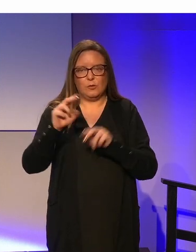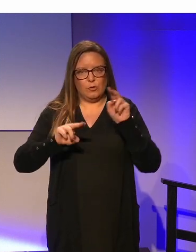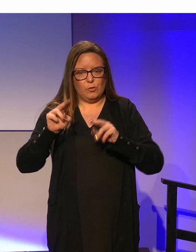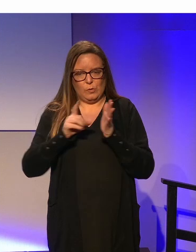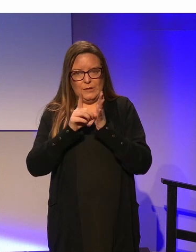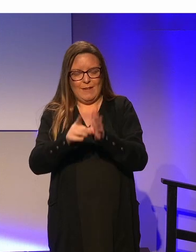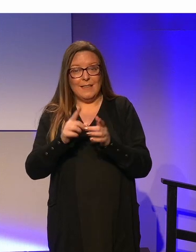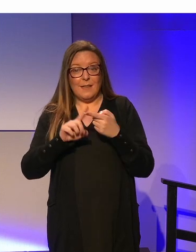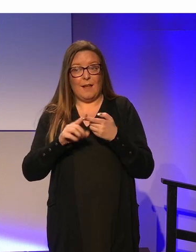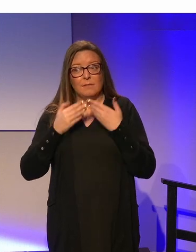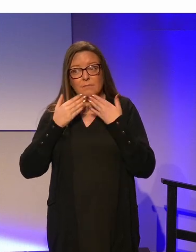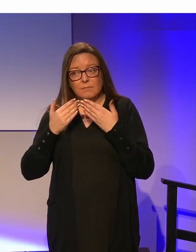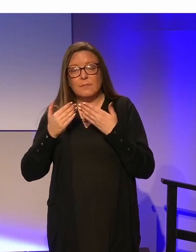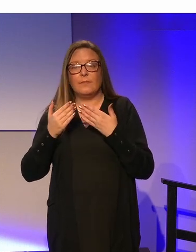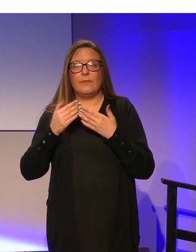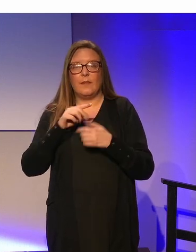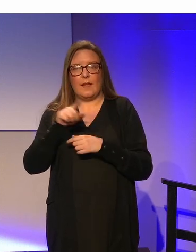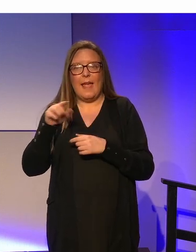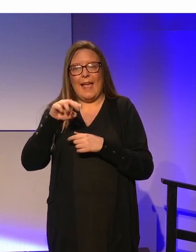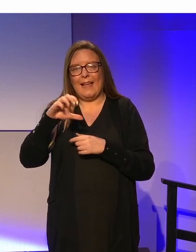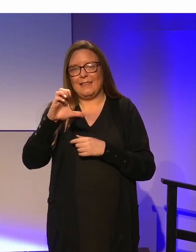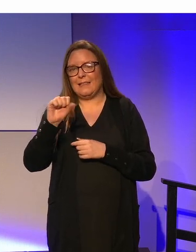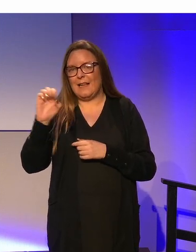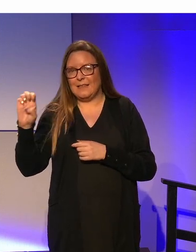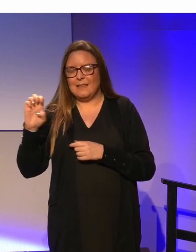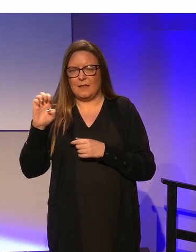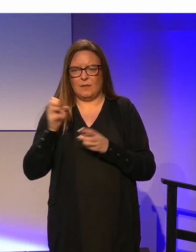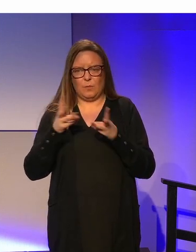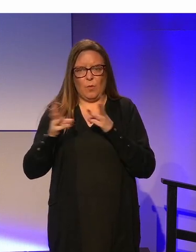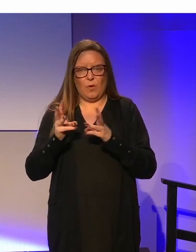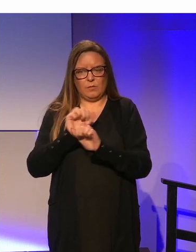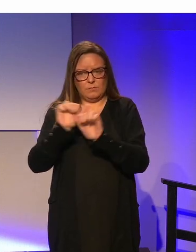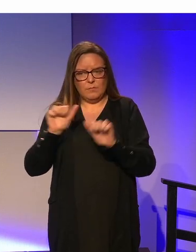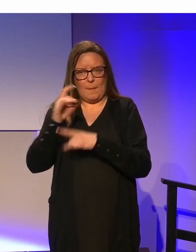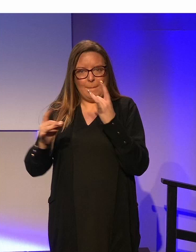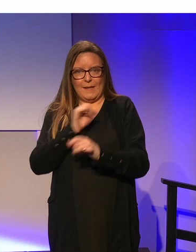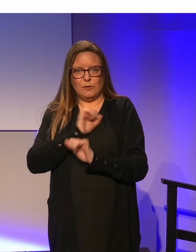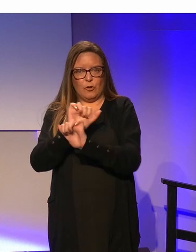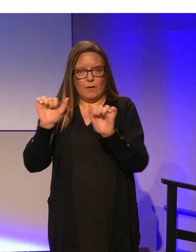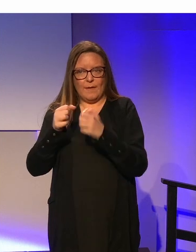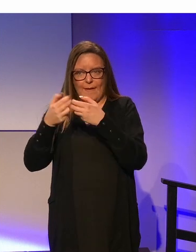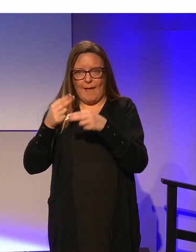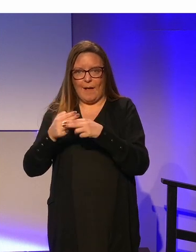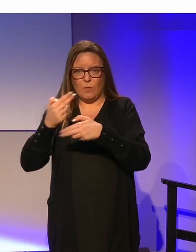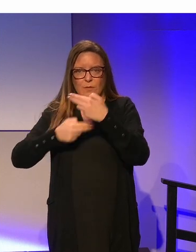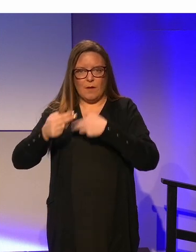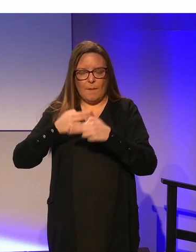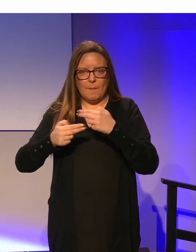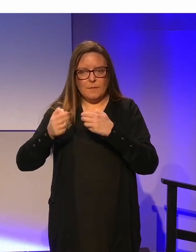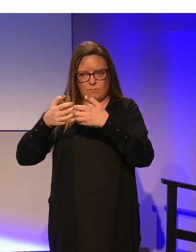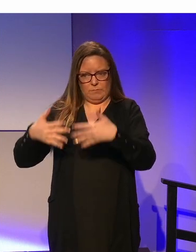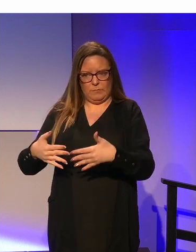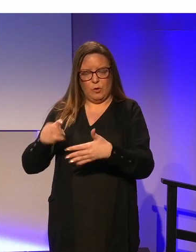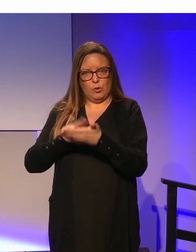appreciate the way in which the NCSC has worked to ensure that the outcomes of research undertaken are used